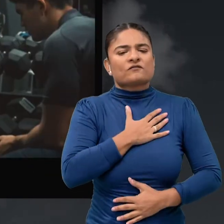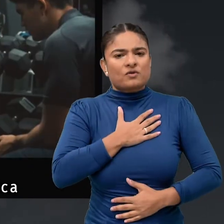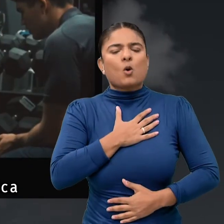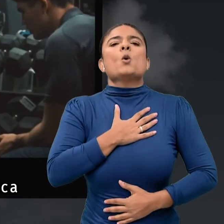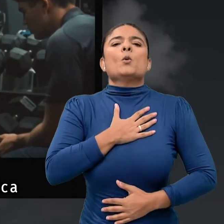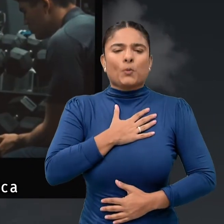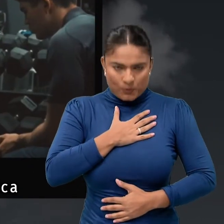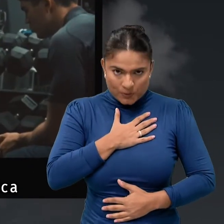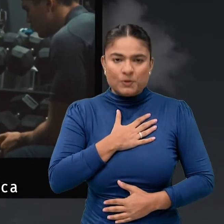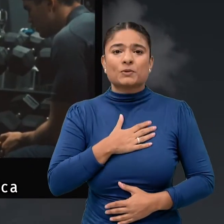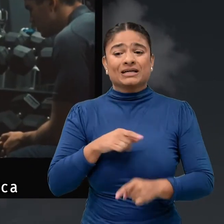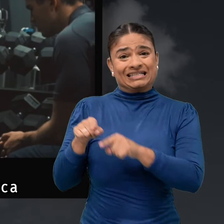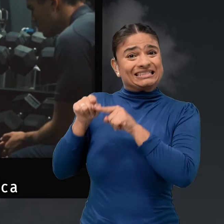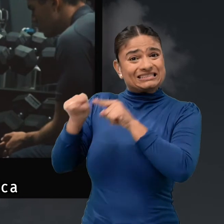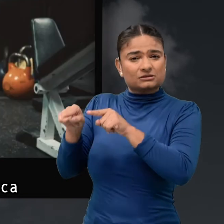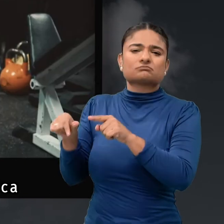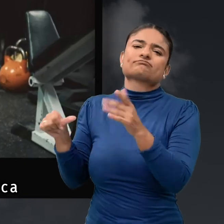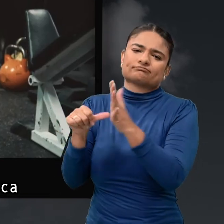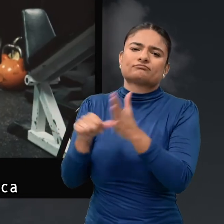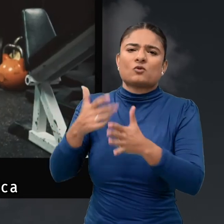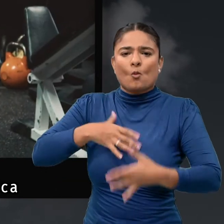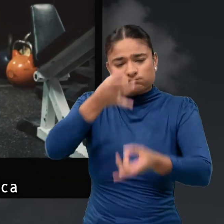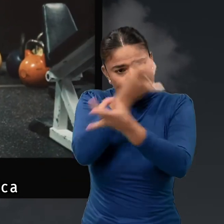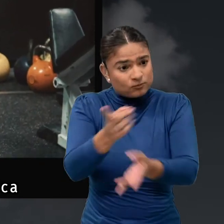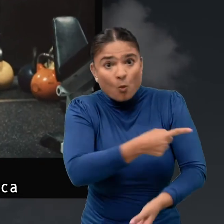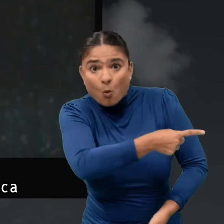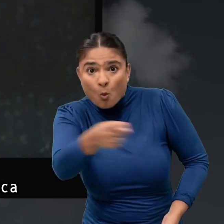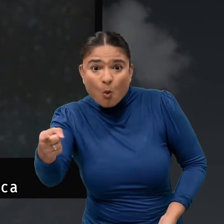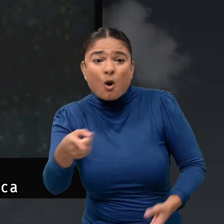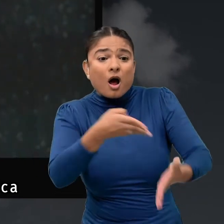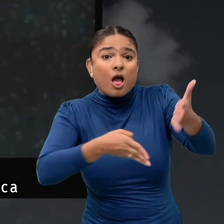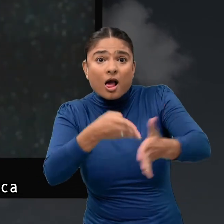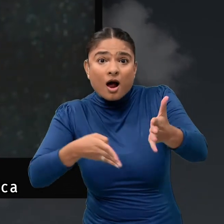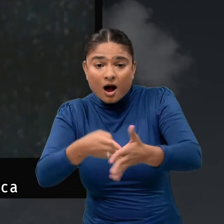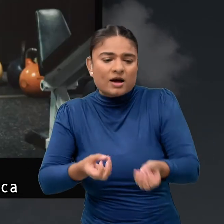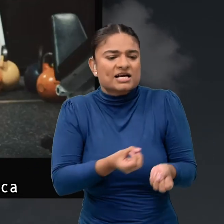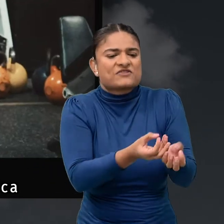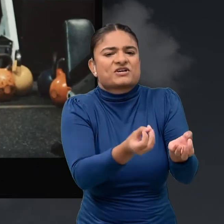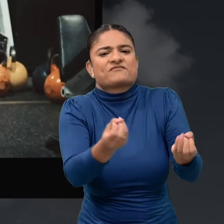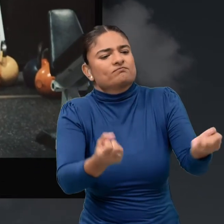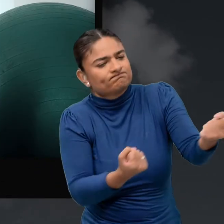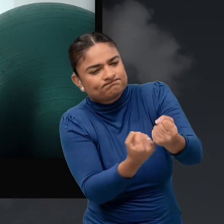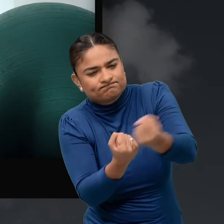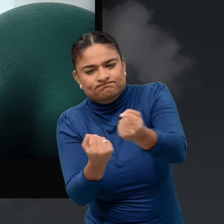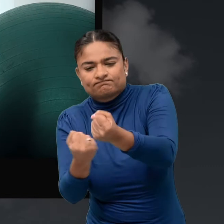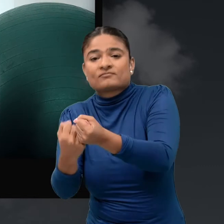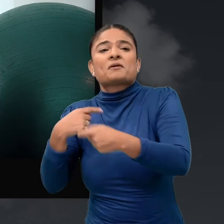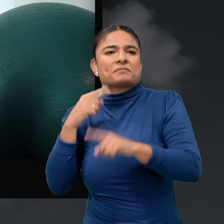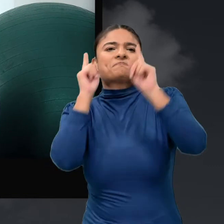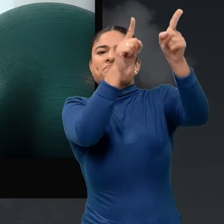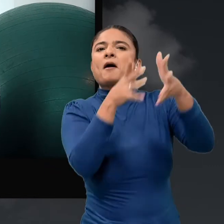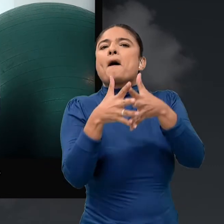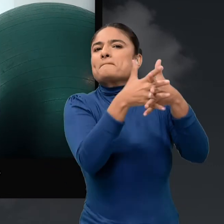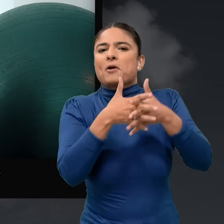here, I wanted others to have the same opportunities that I had going to America, because South Africa doesn't have